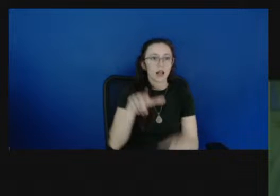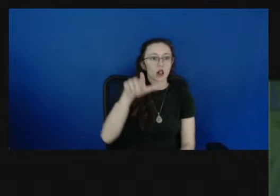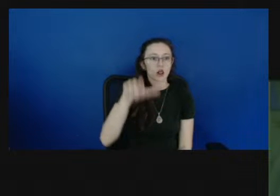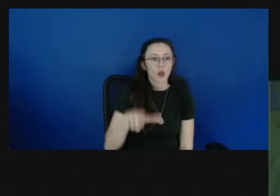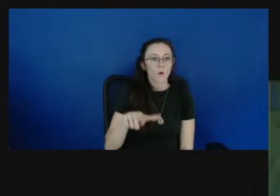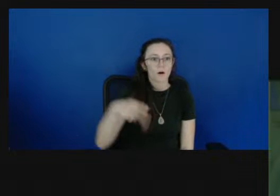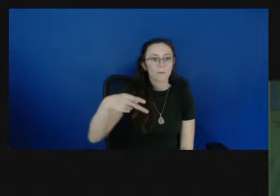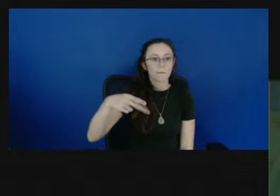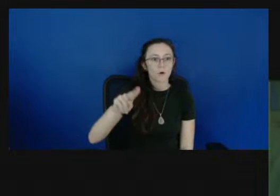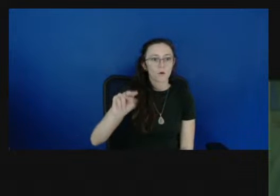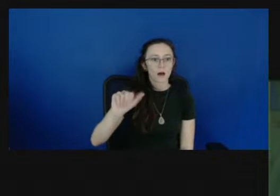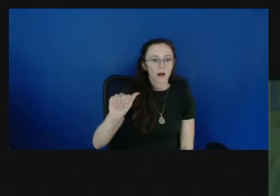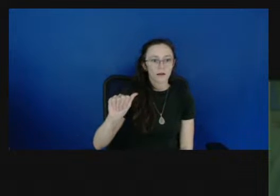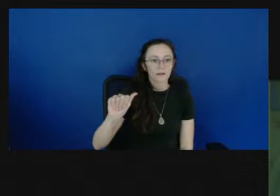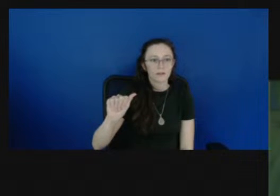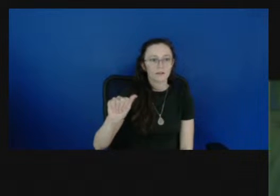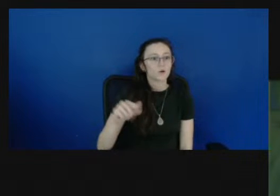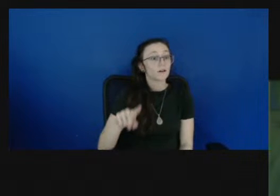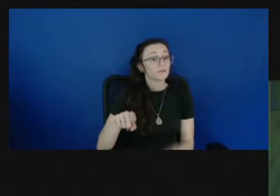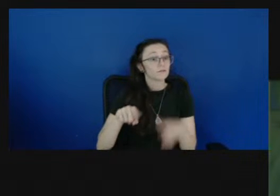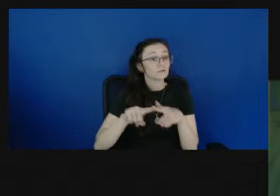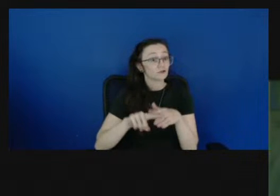This began